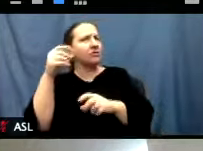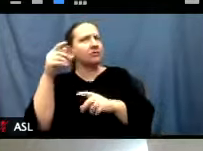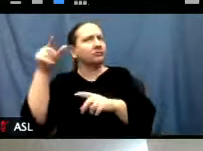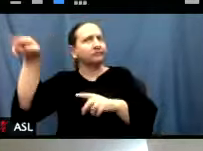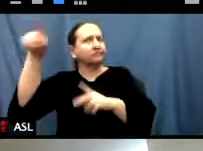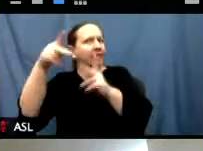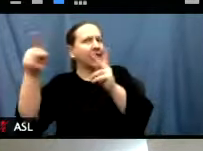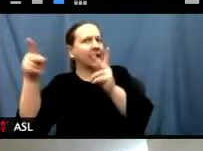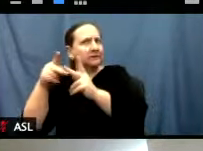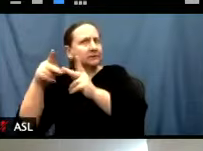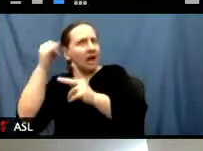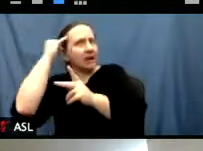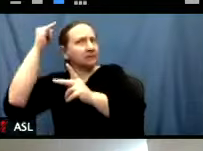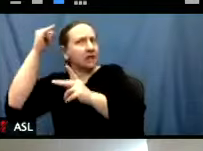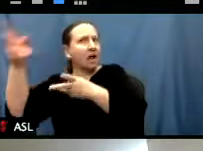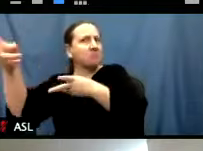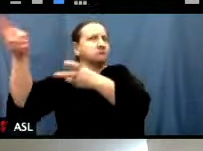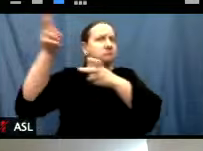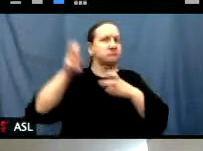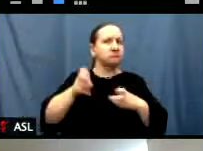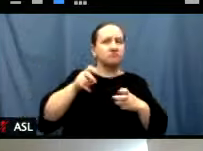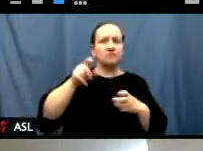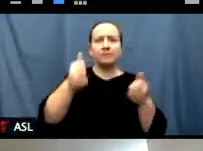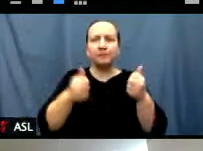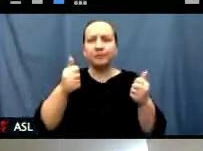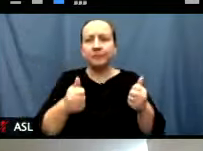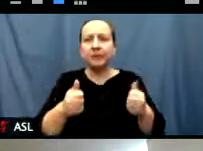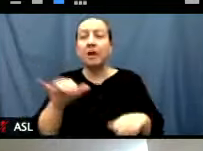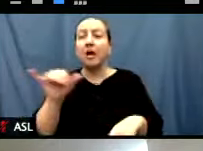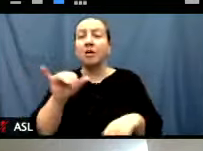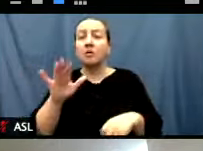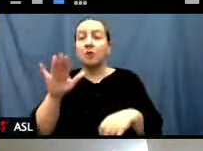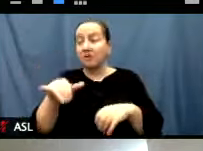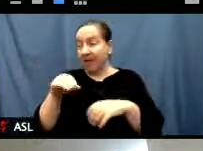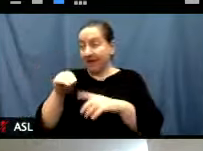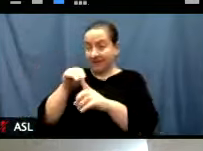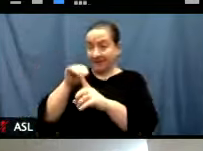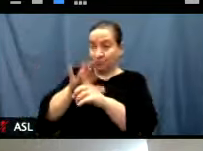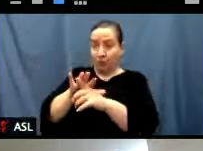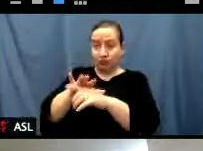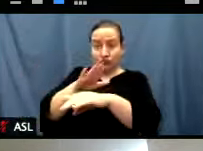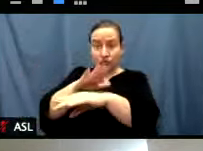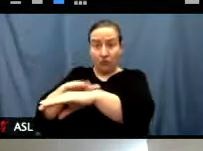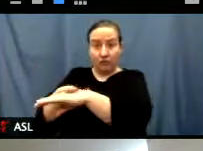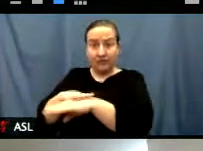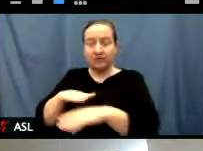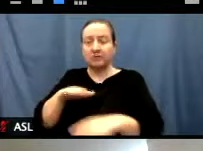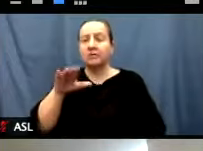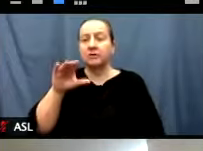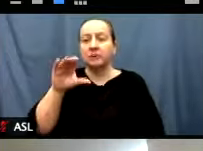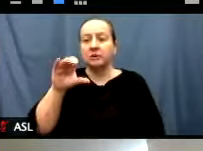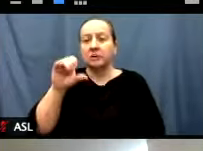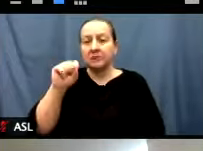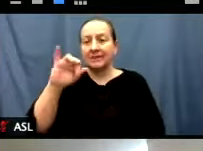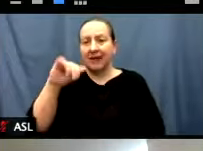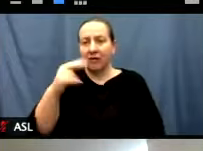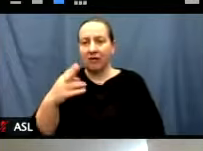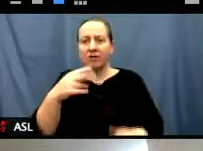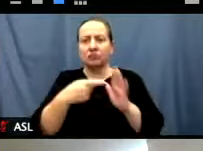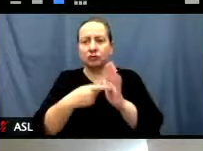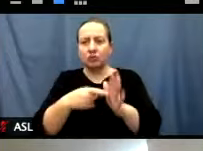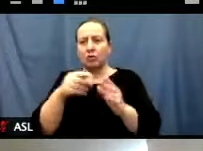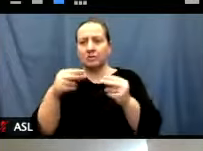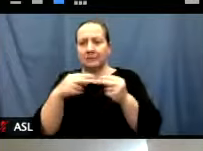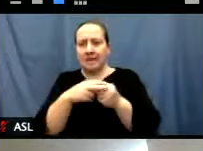then my second question is on the exposure notifications. Sarah, you showed a slide that showed 3,000